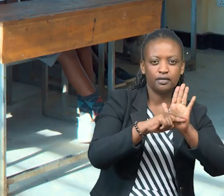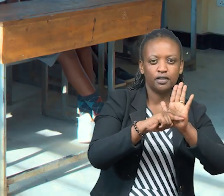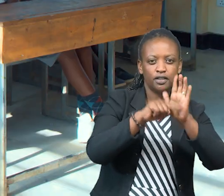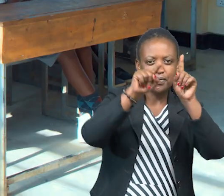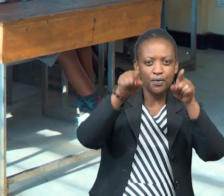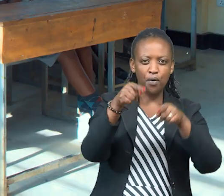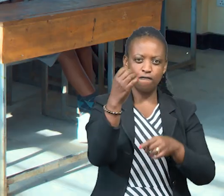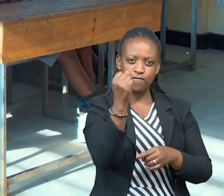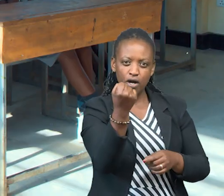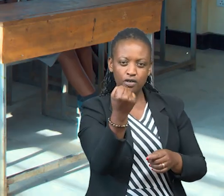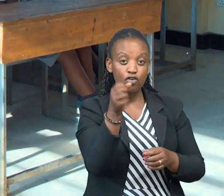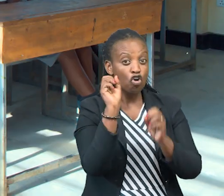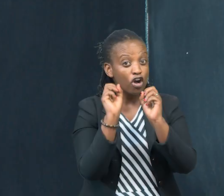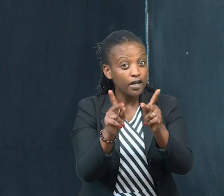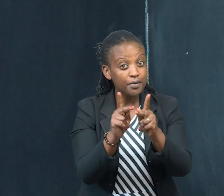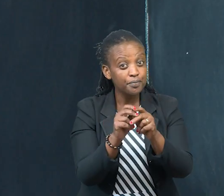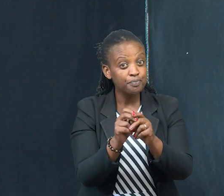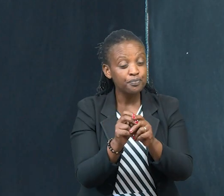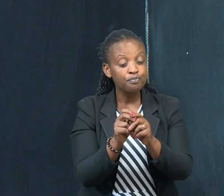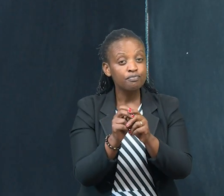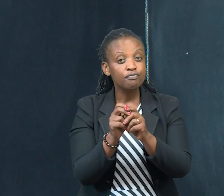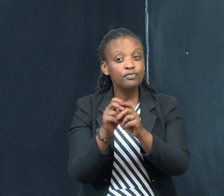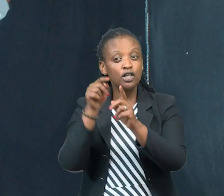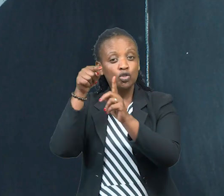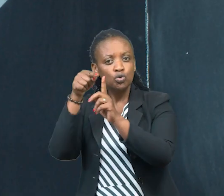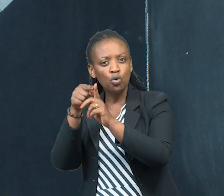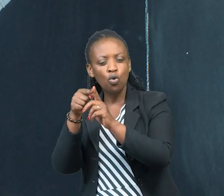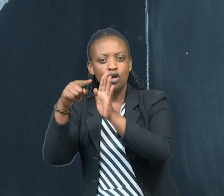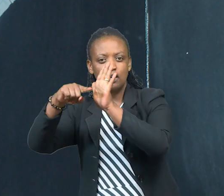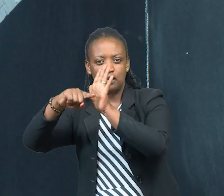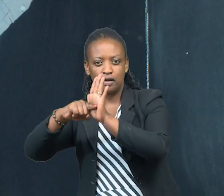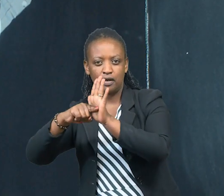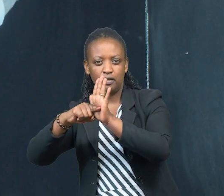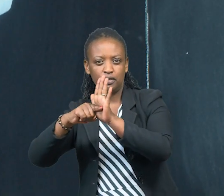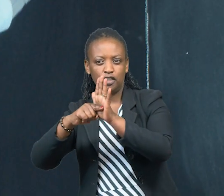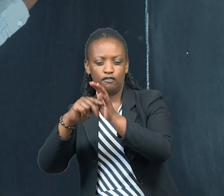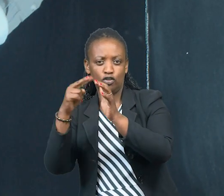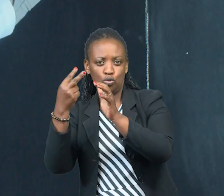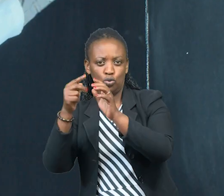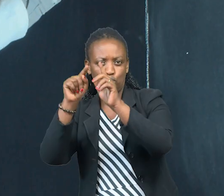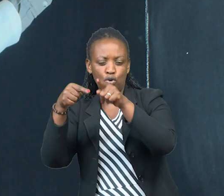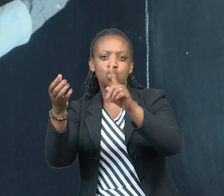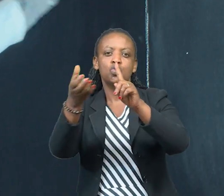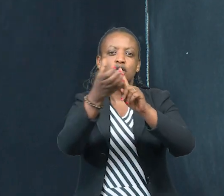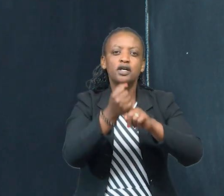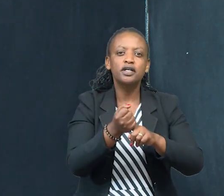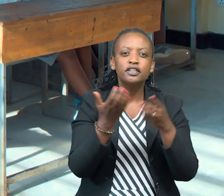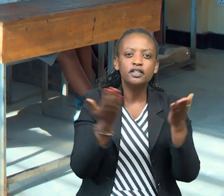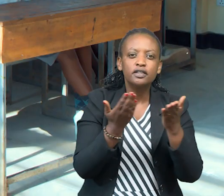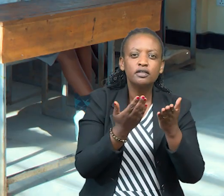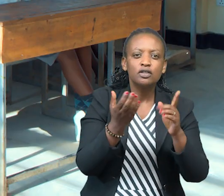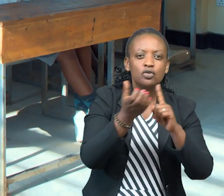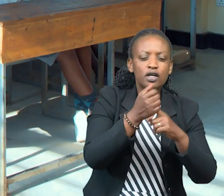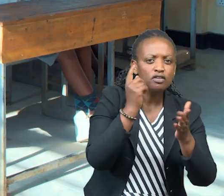negative 5, okay, to negative 2, you